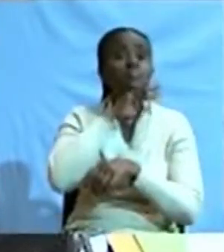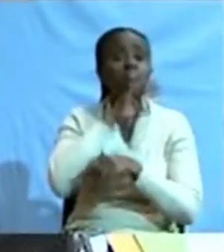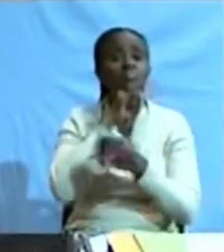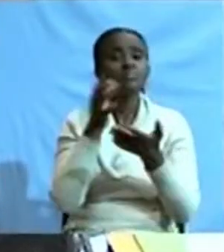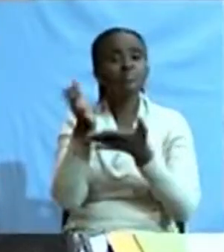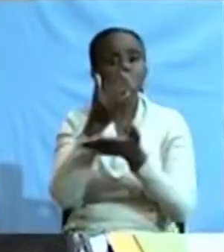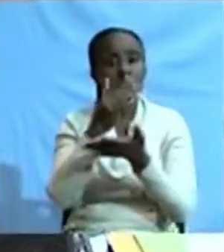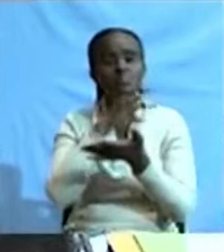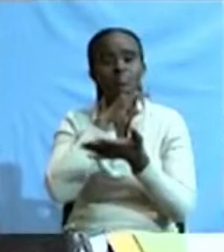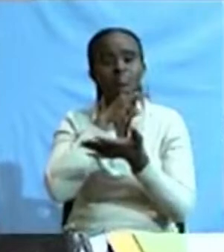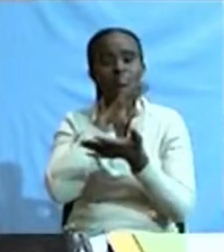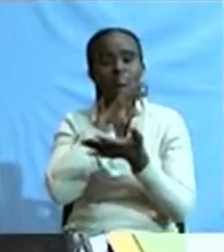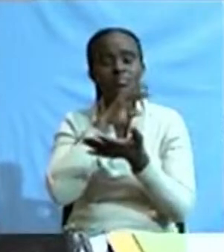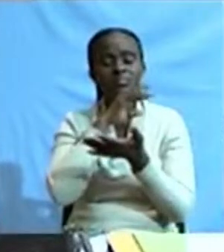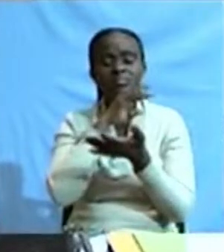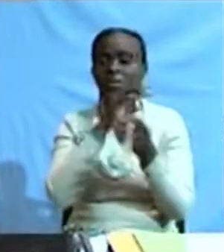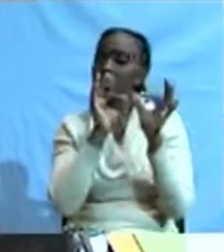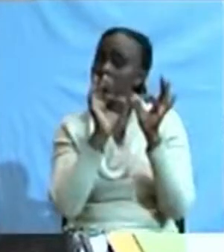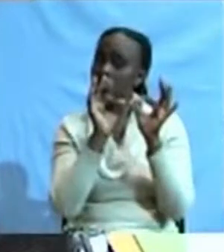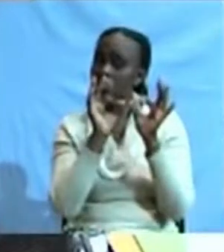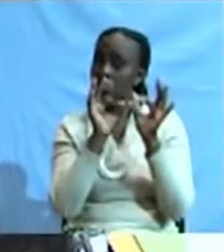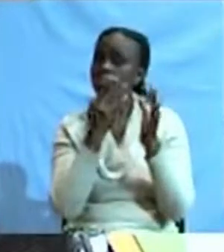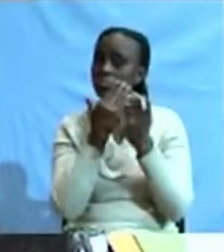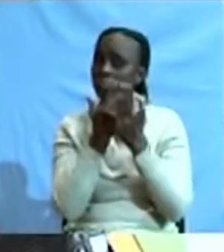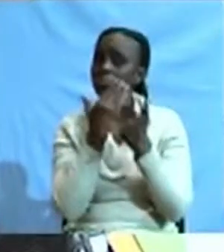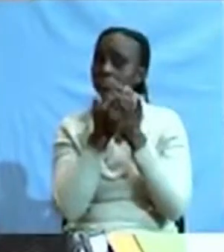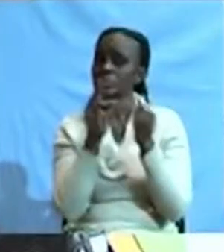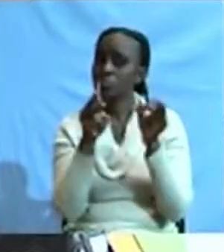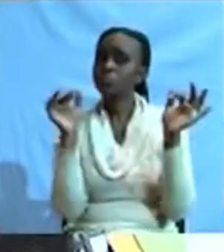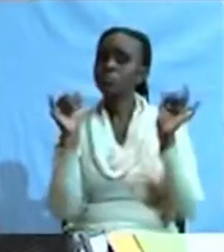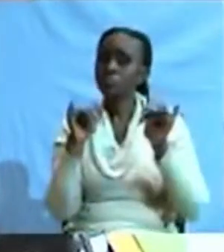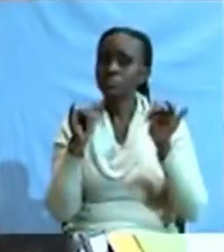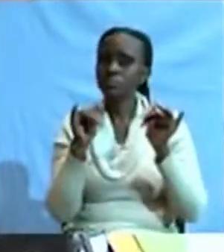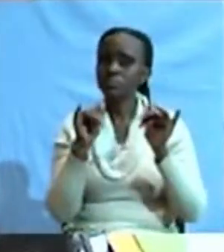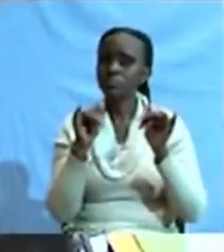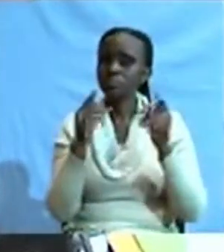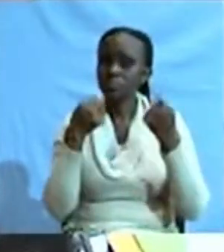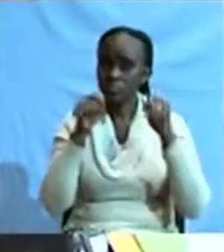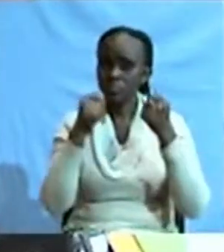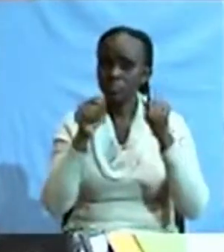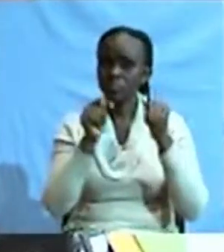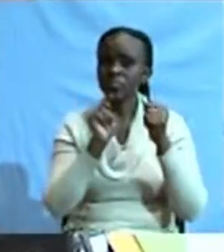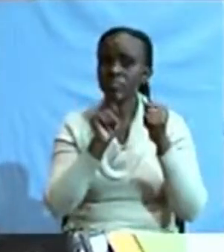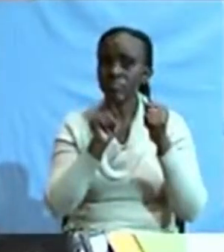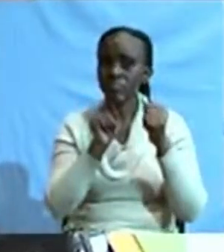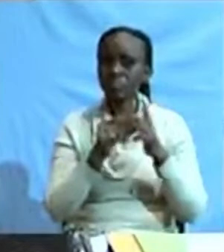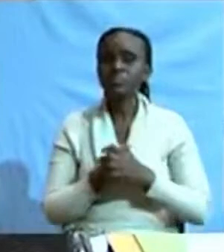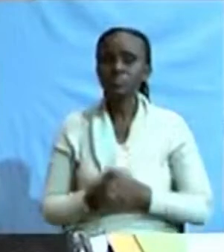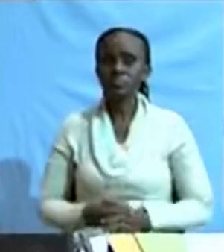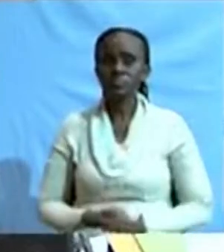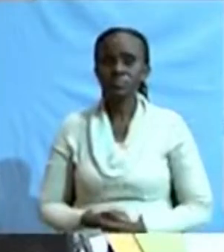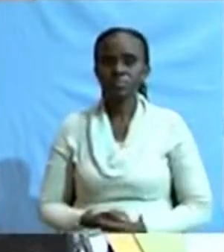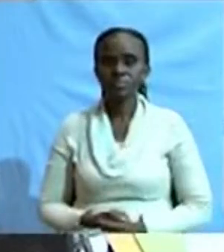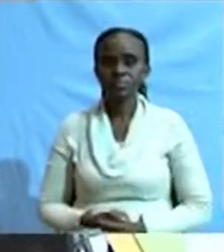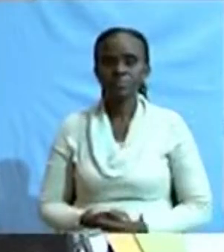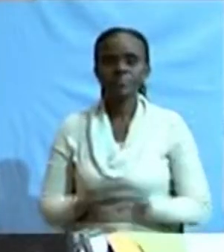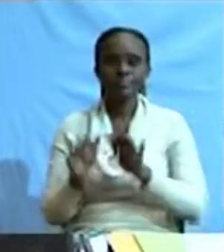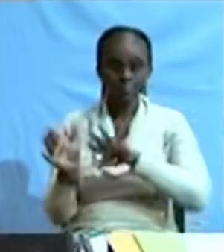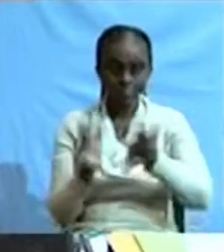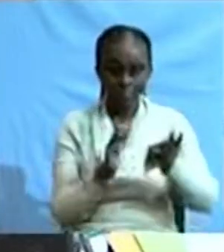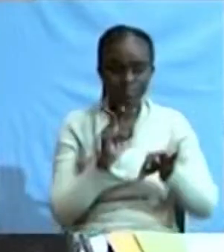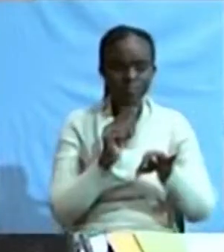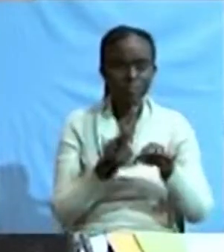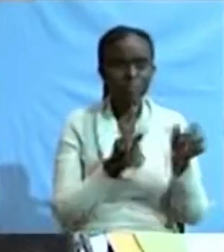or rather solid waste Effectively? management. Yes, we are really trying on that one. And then we